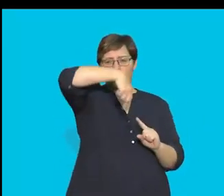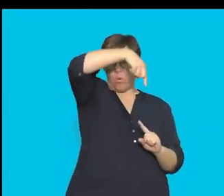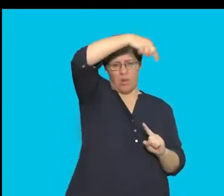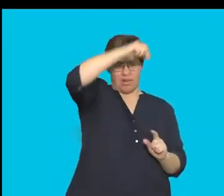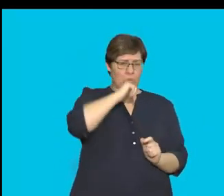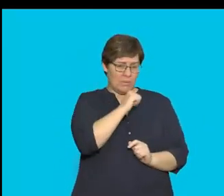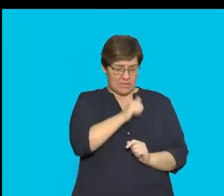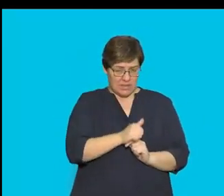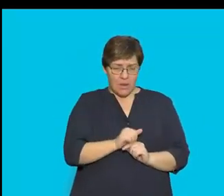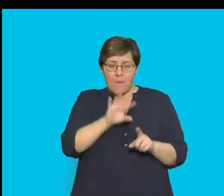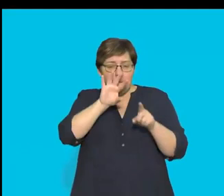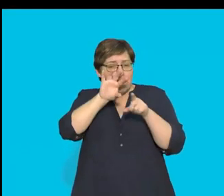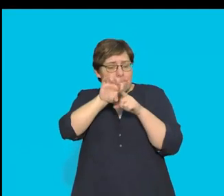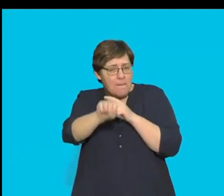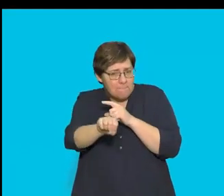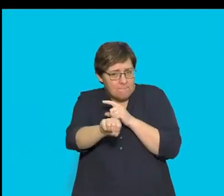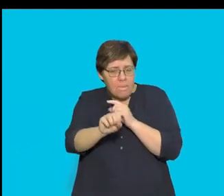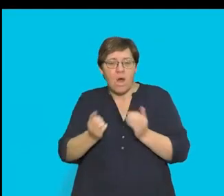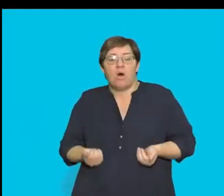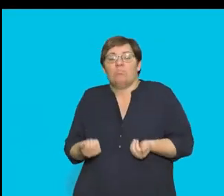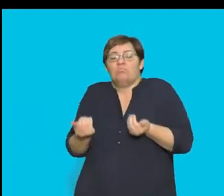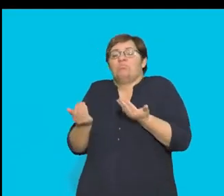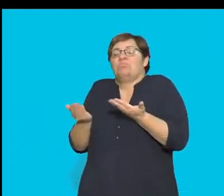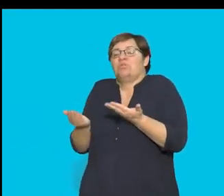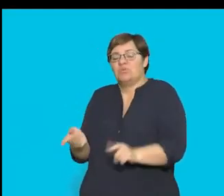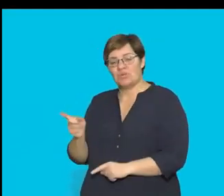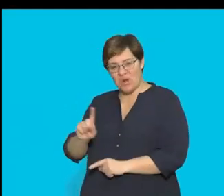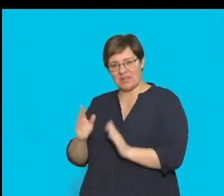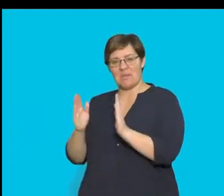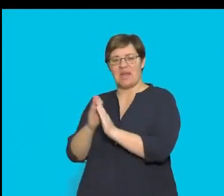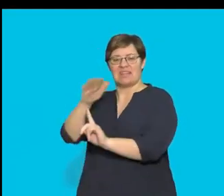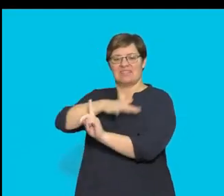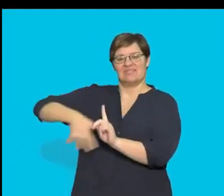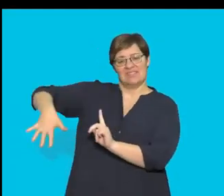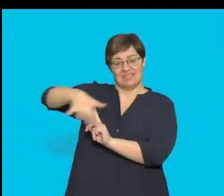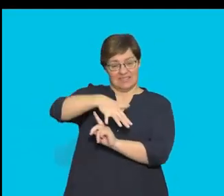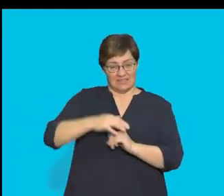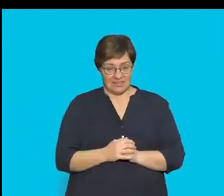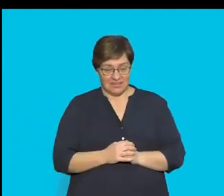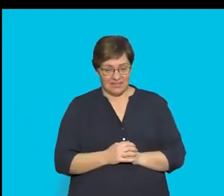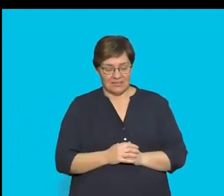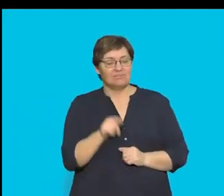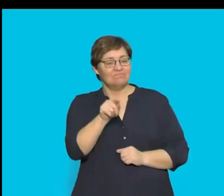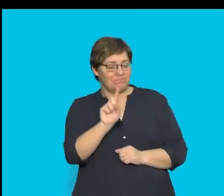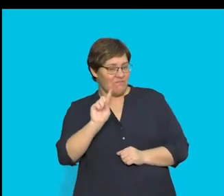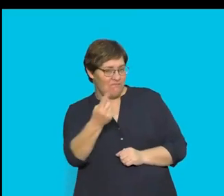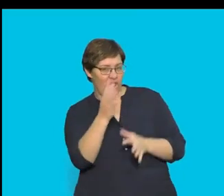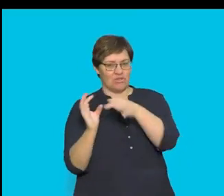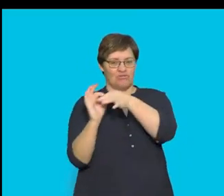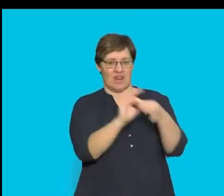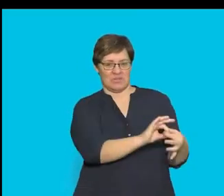recognize, it can produce a magnetic field. And so that's the first relationship that we're going to look